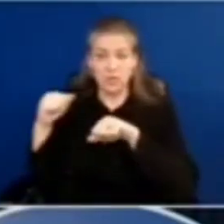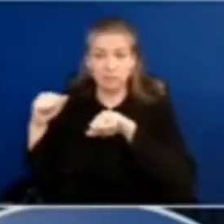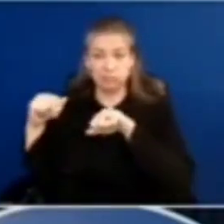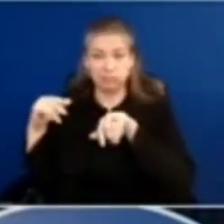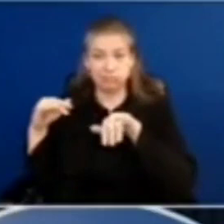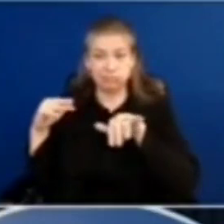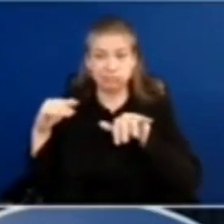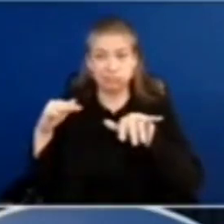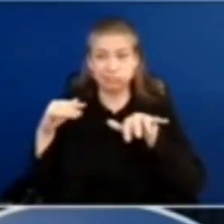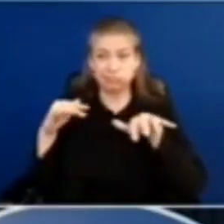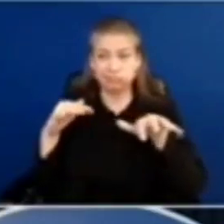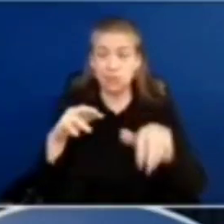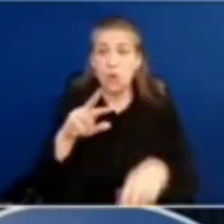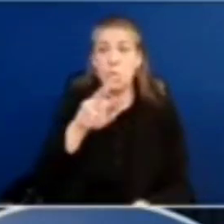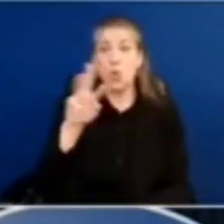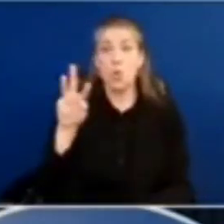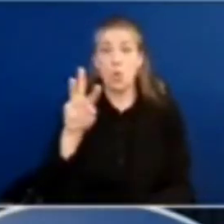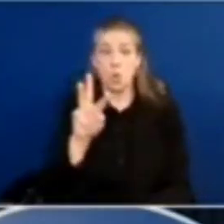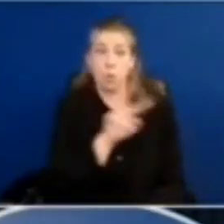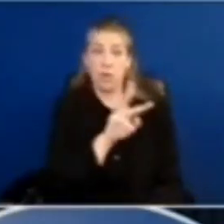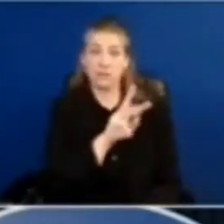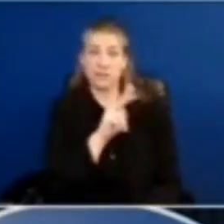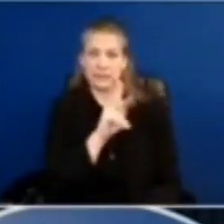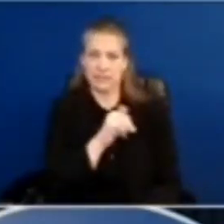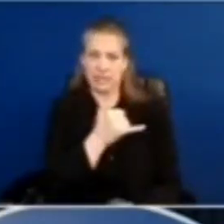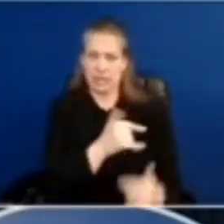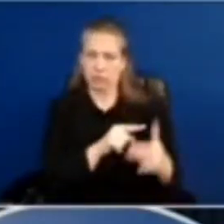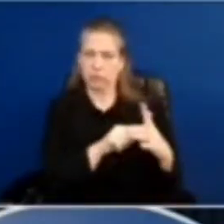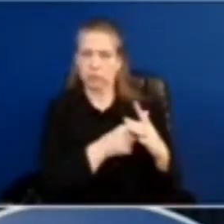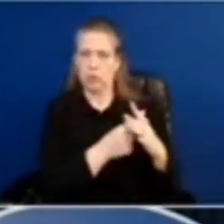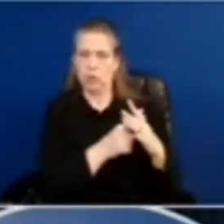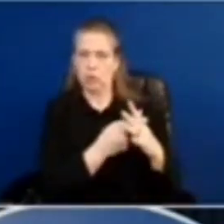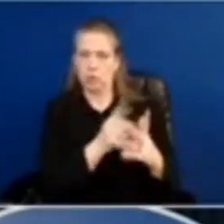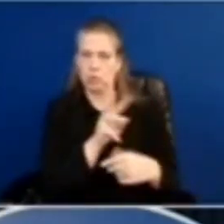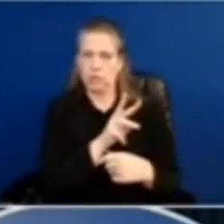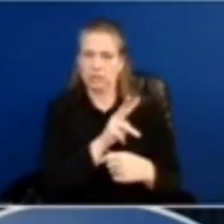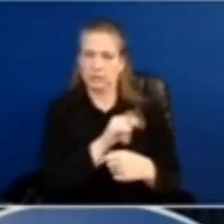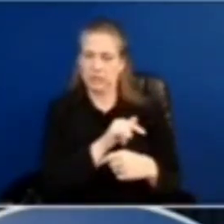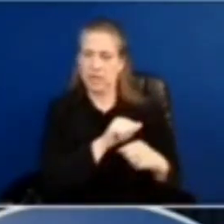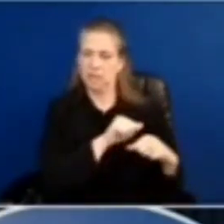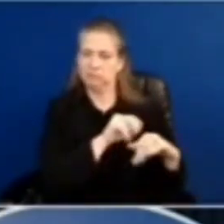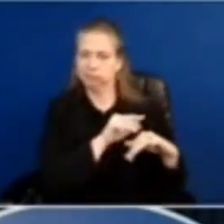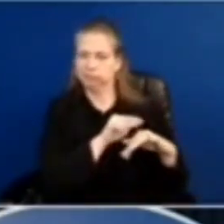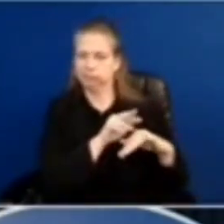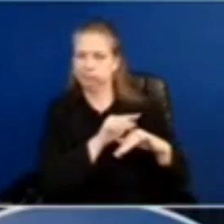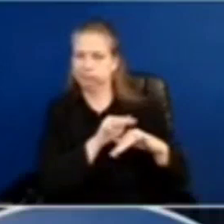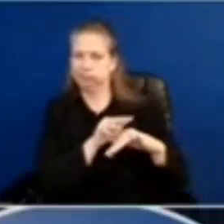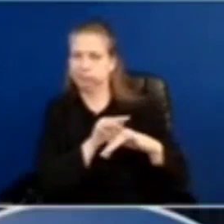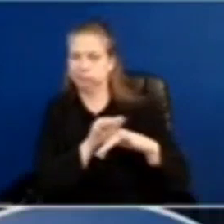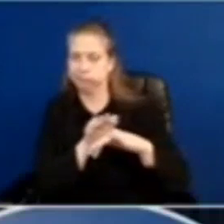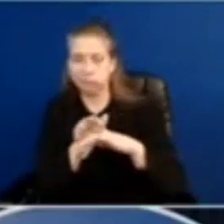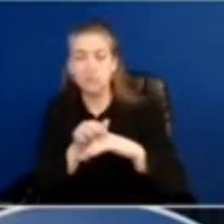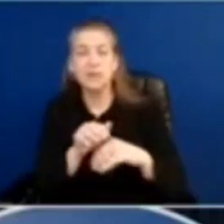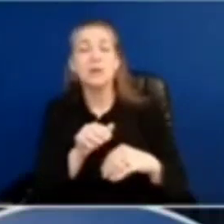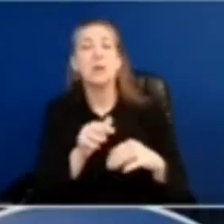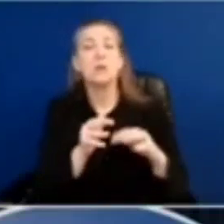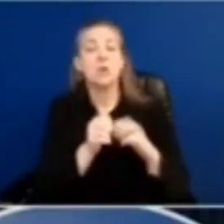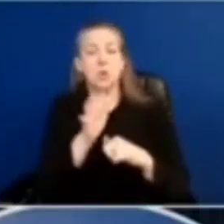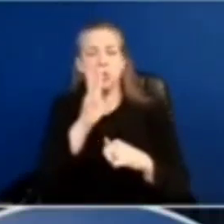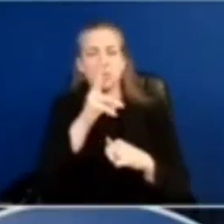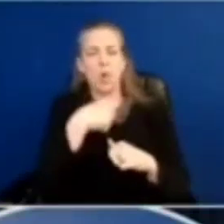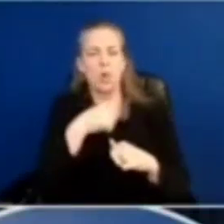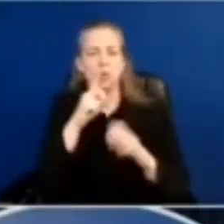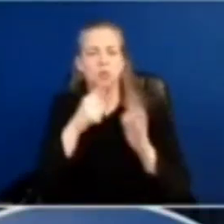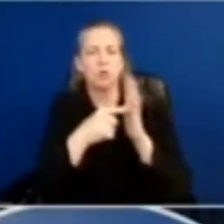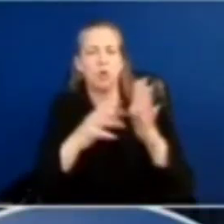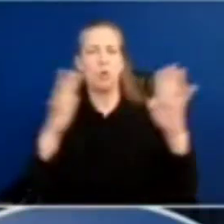Western Kentucky is already seeing some of it, but the most significant portions, and we'll show a full statewide map here